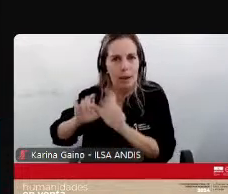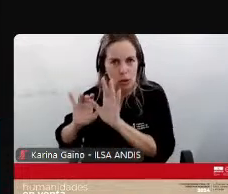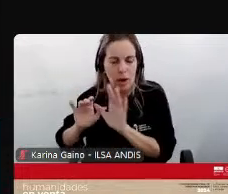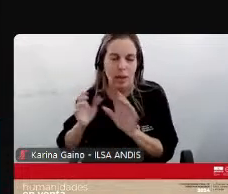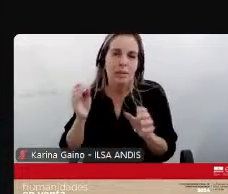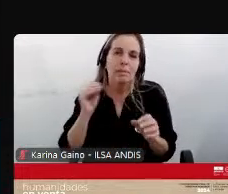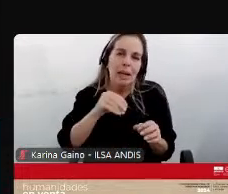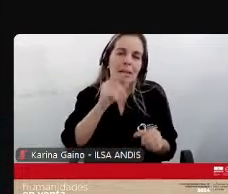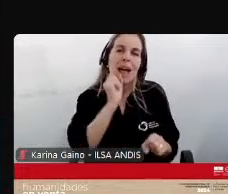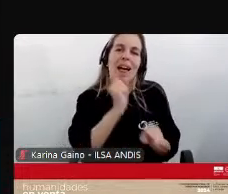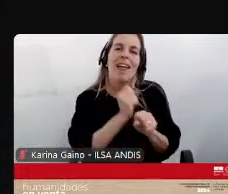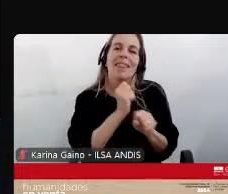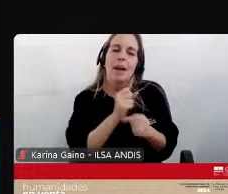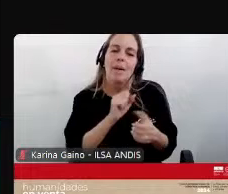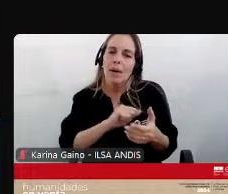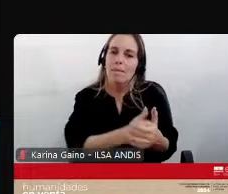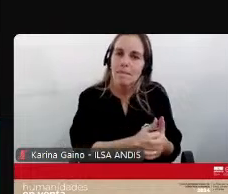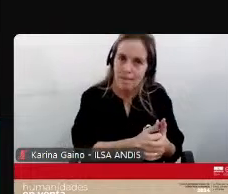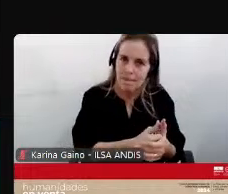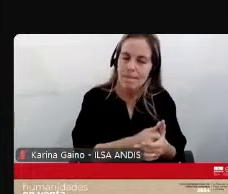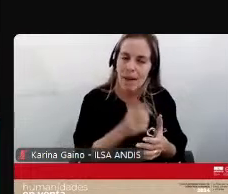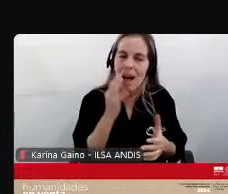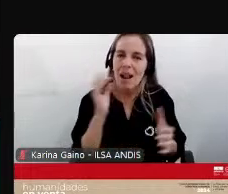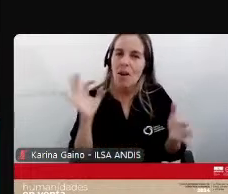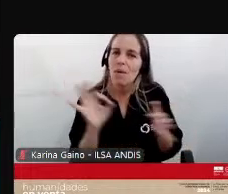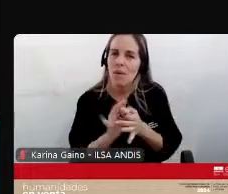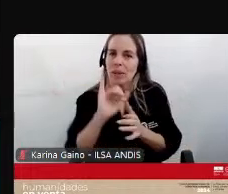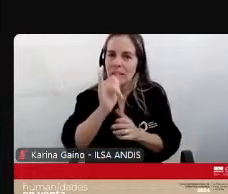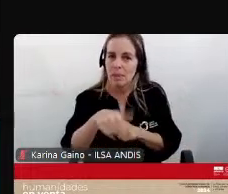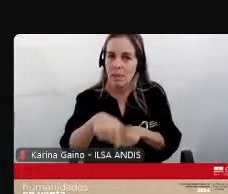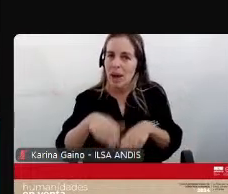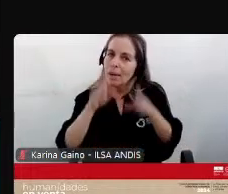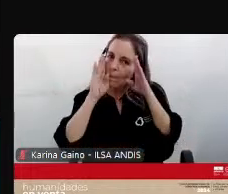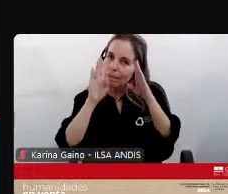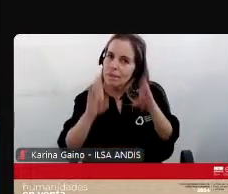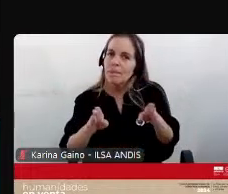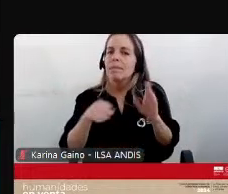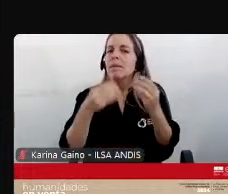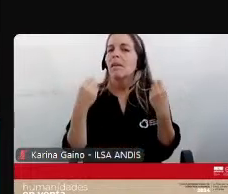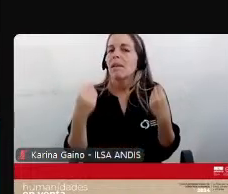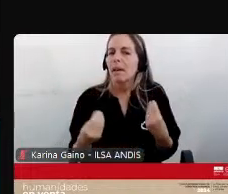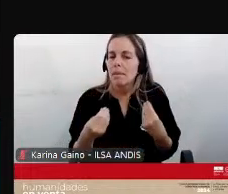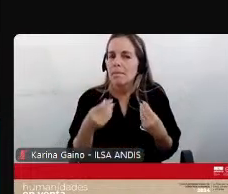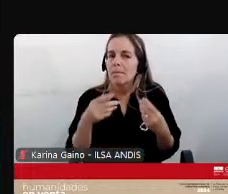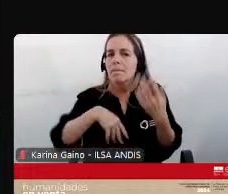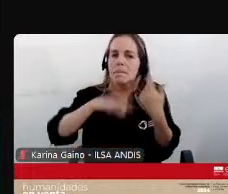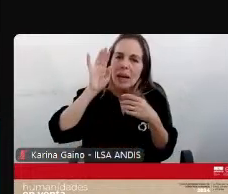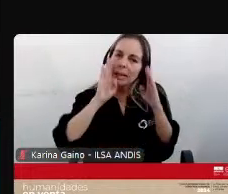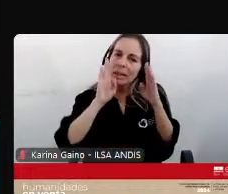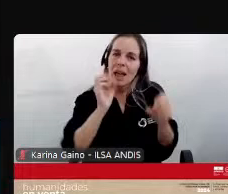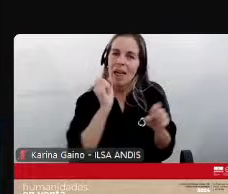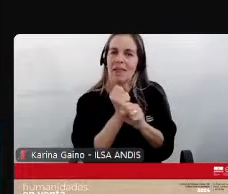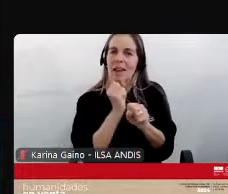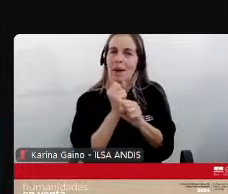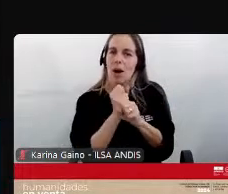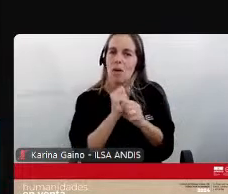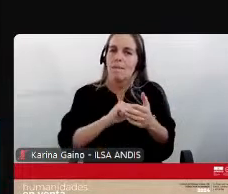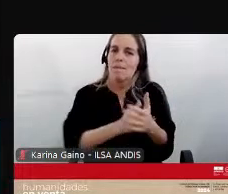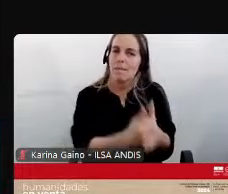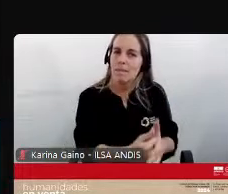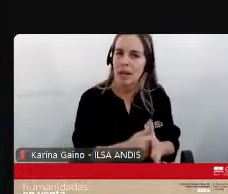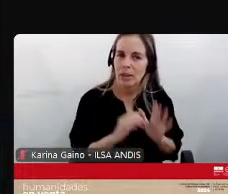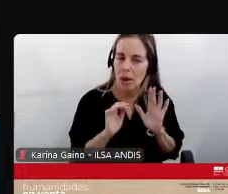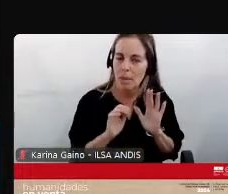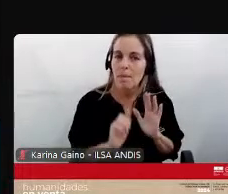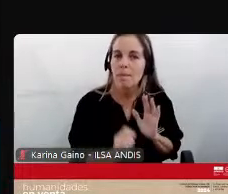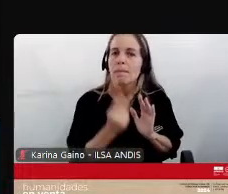But we're really going to focus today on the indicators of forced labor. And to do so, I want to talk a little bit about what the overlaps and differences are between human